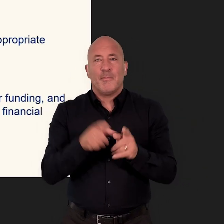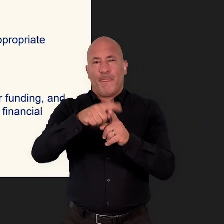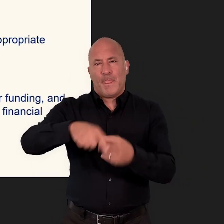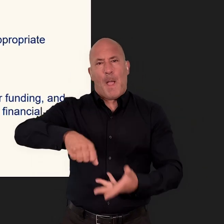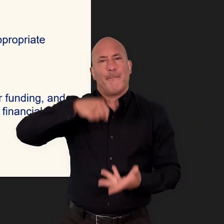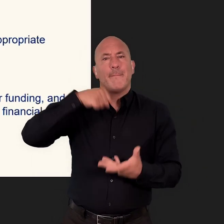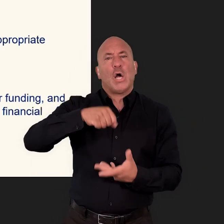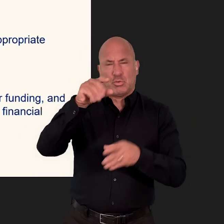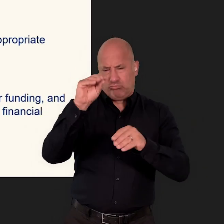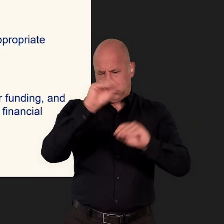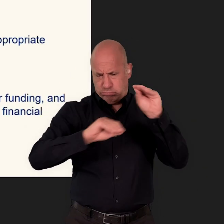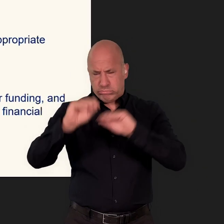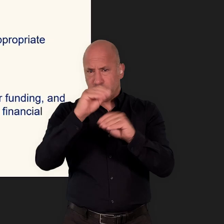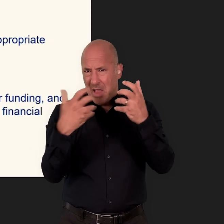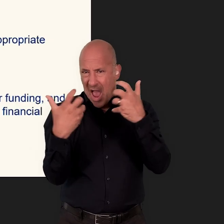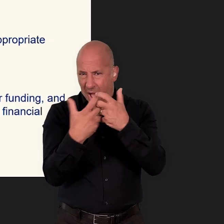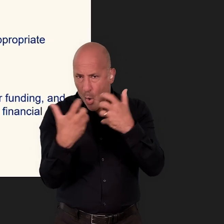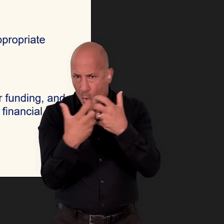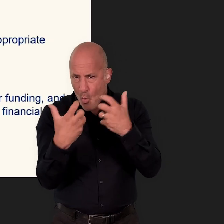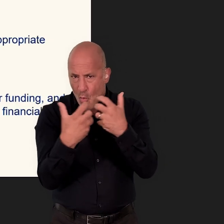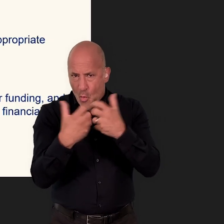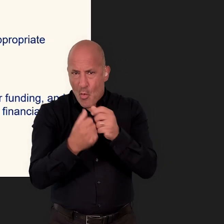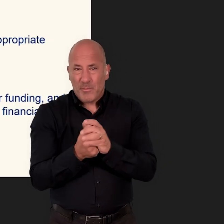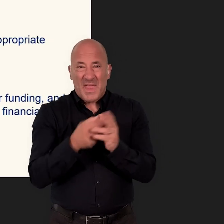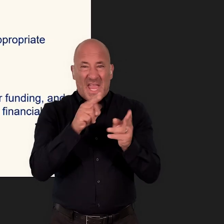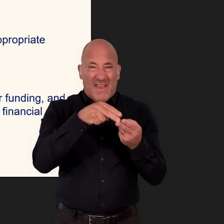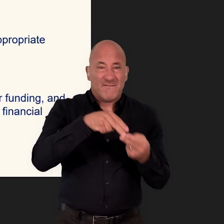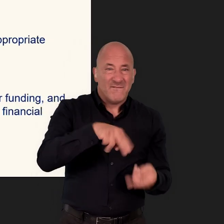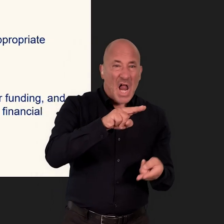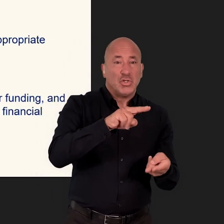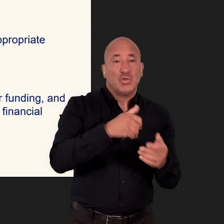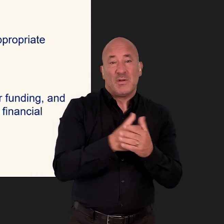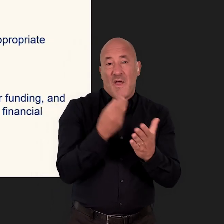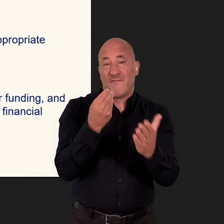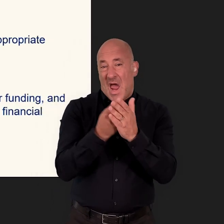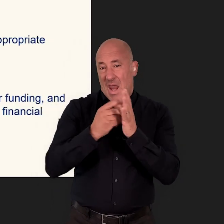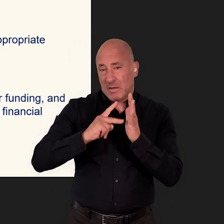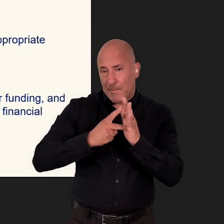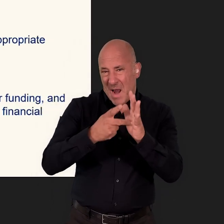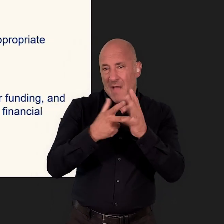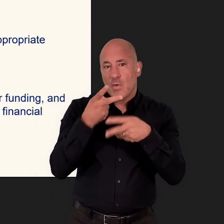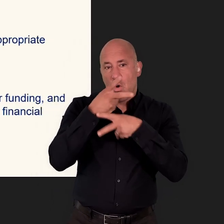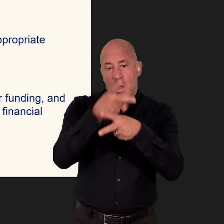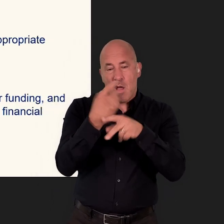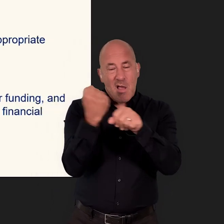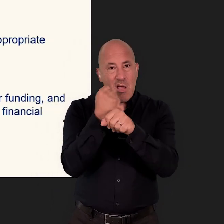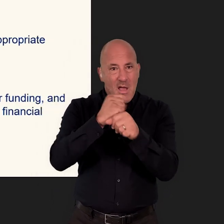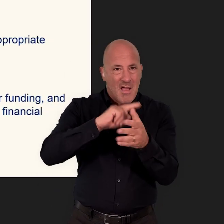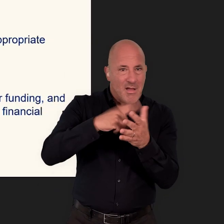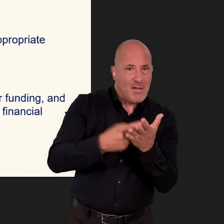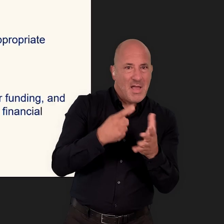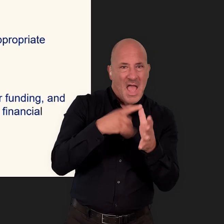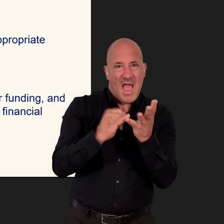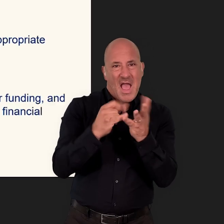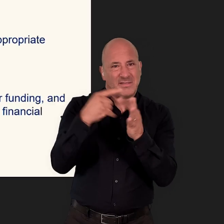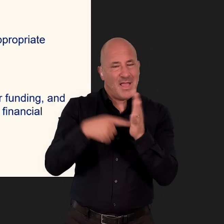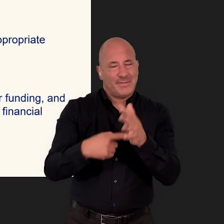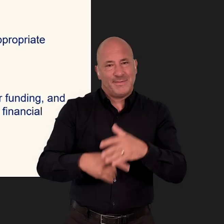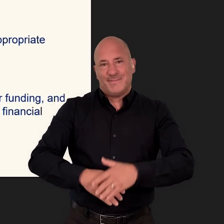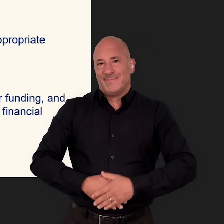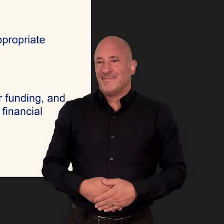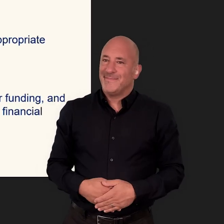professional advice sought and how you have calculated your budget, inflation, and financial planning for maintaining capital assets.